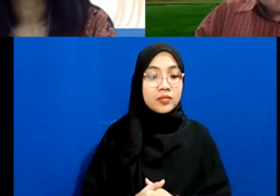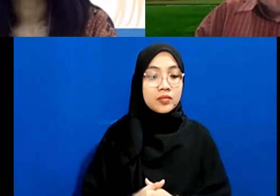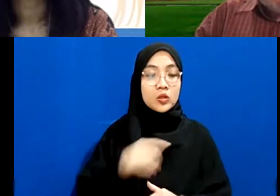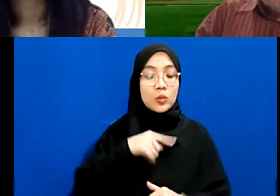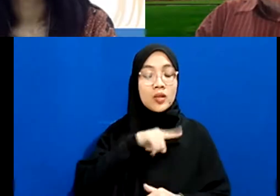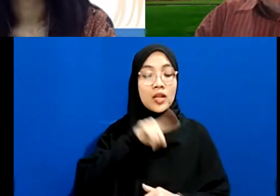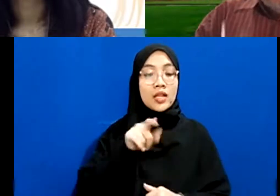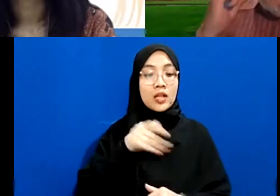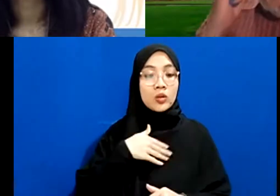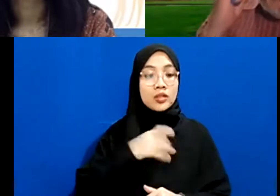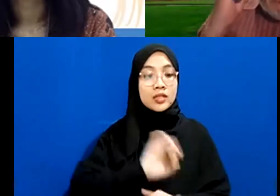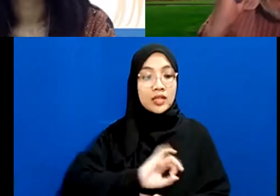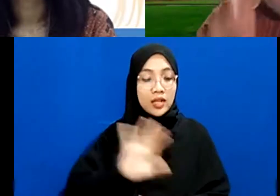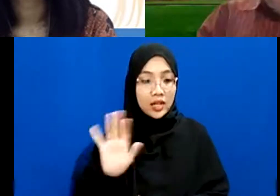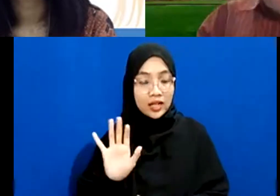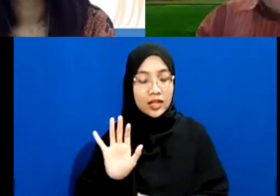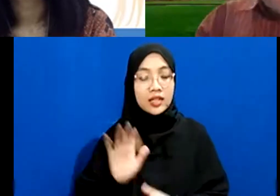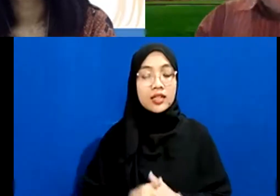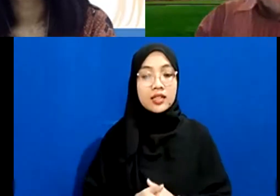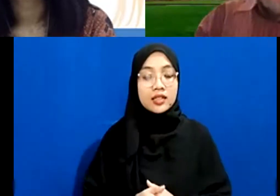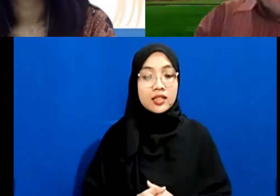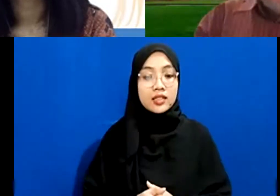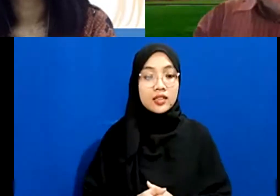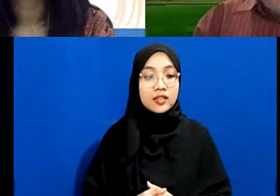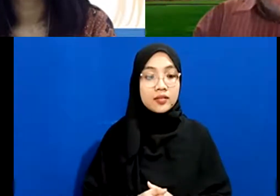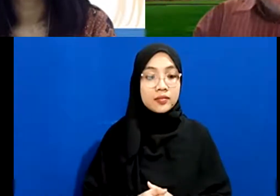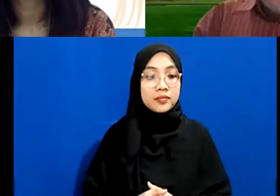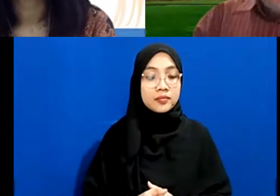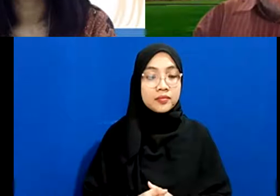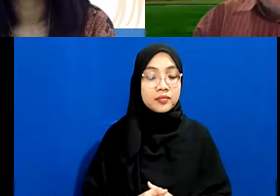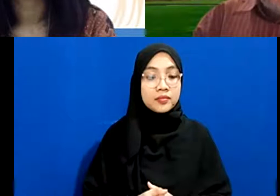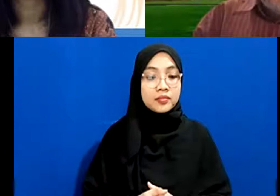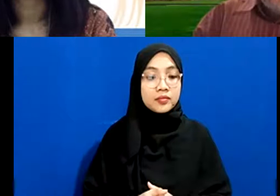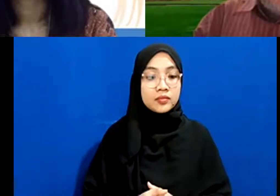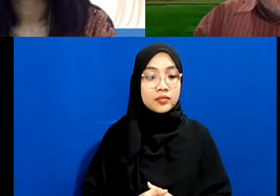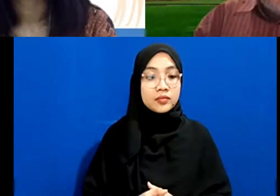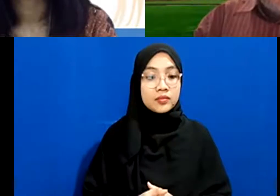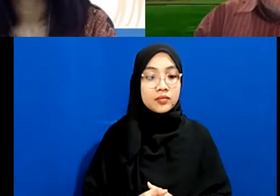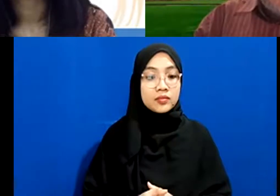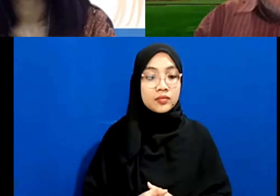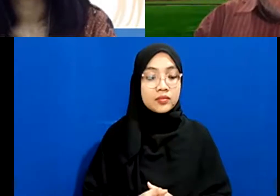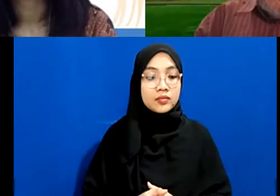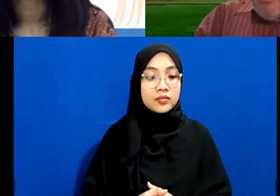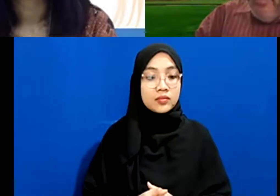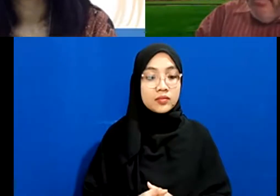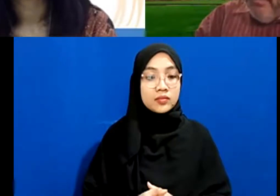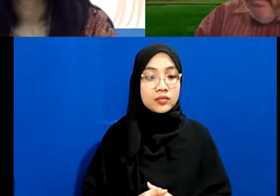study, I was a little unsure whether you could draw causal data, causal inferences.